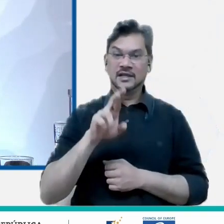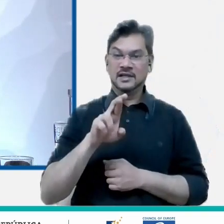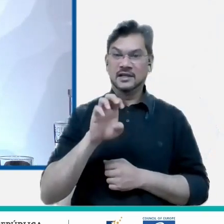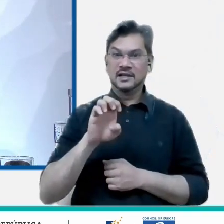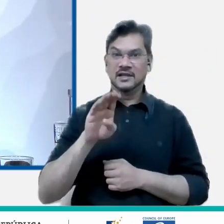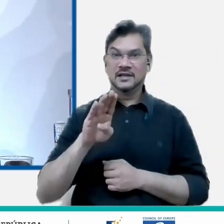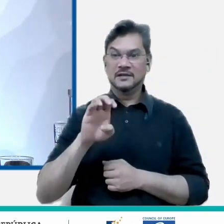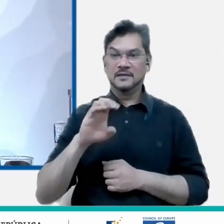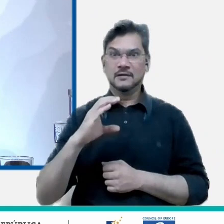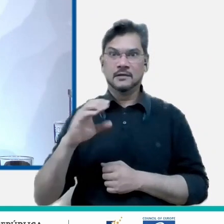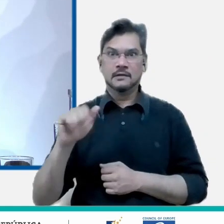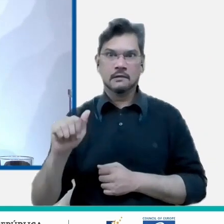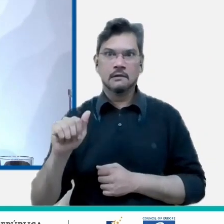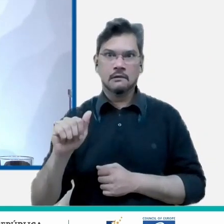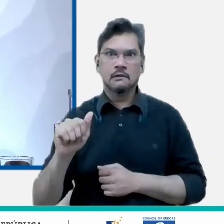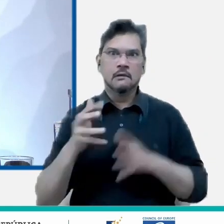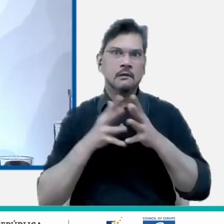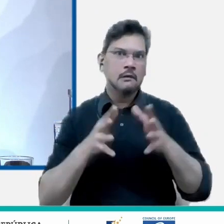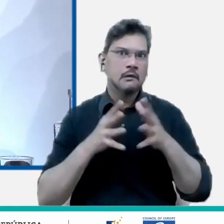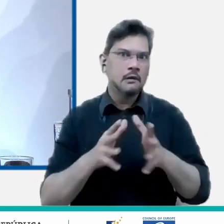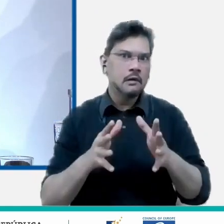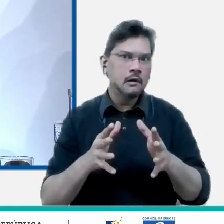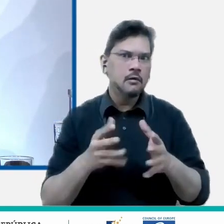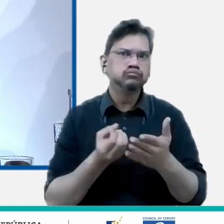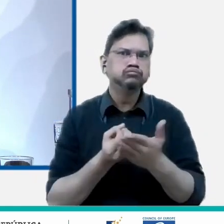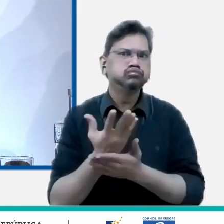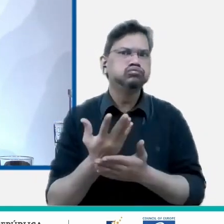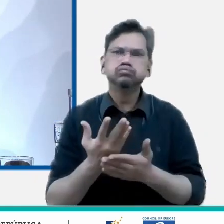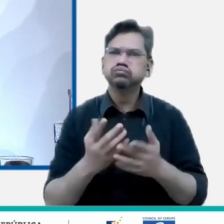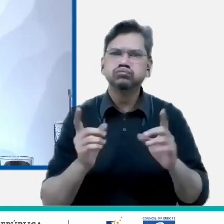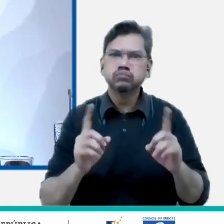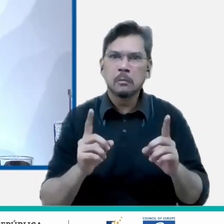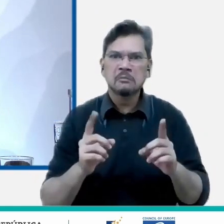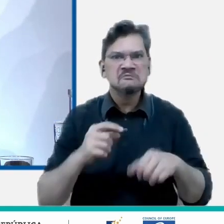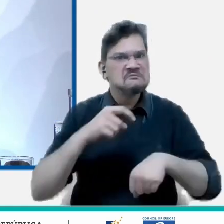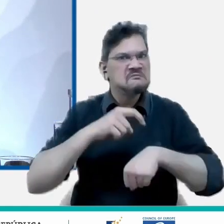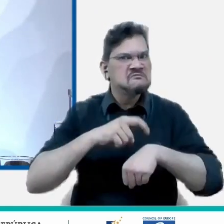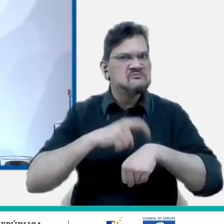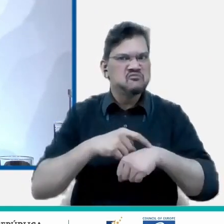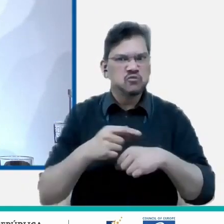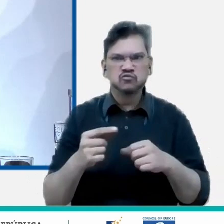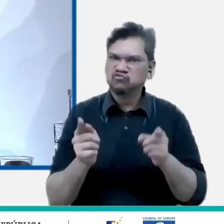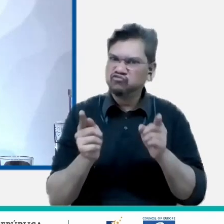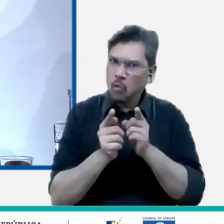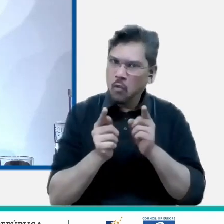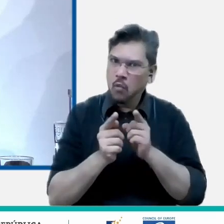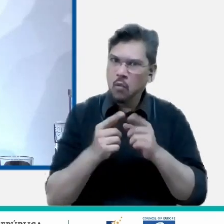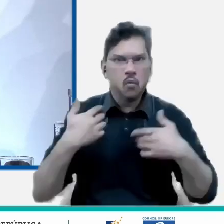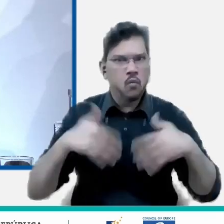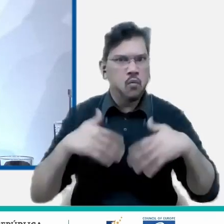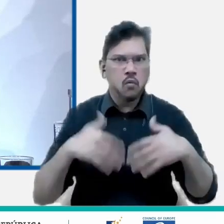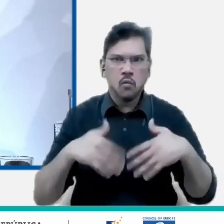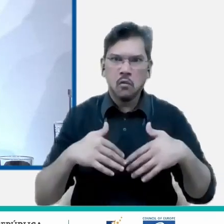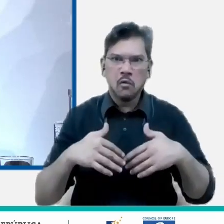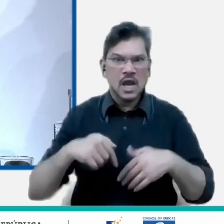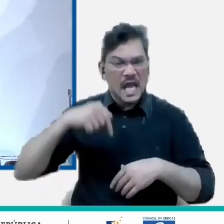time matters and the time is to act now. The roadmap is about it, is about how we act now and how after this forum,